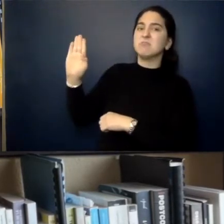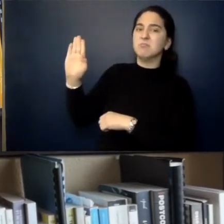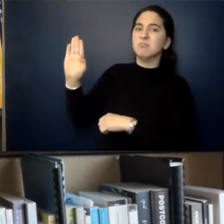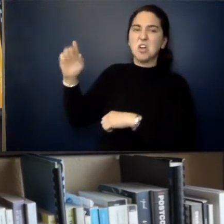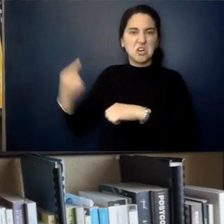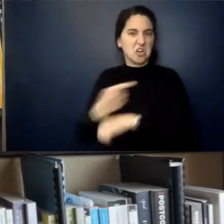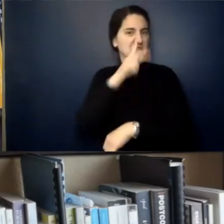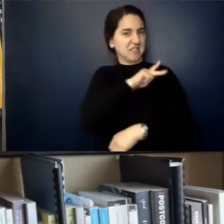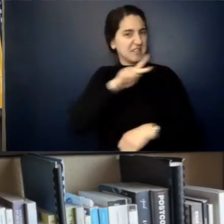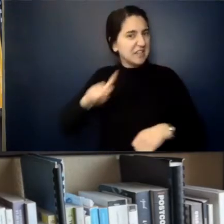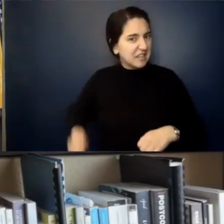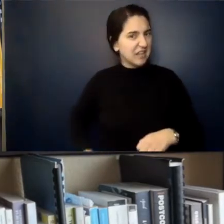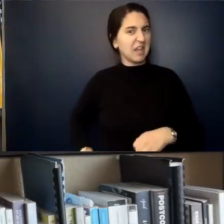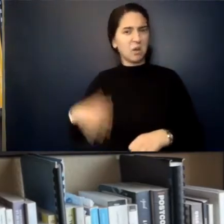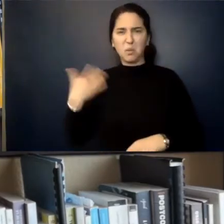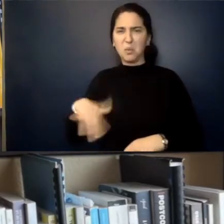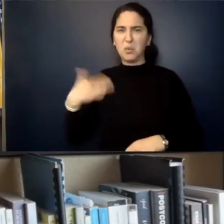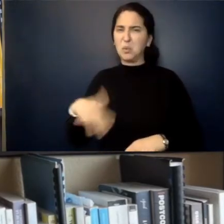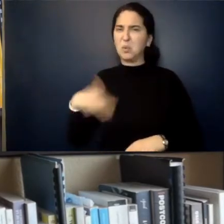testimonies.